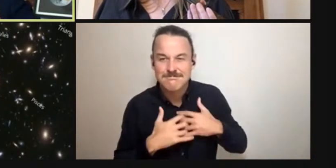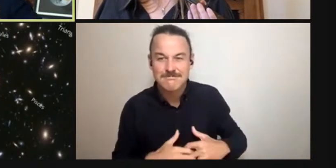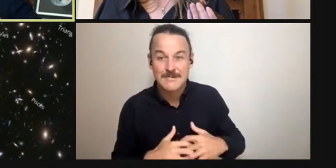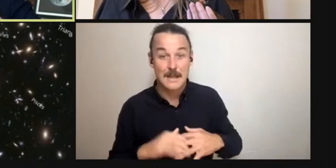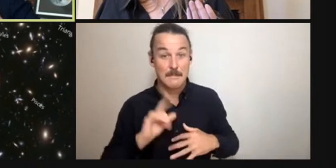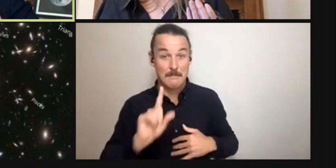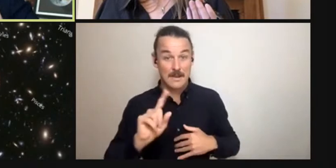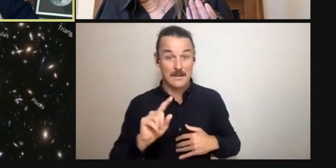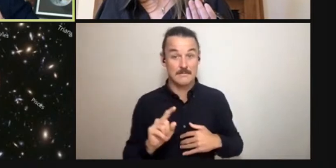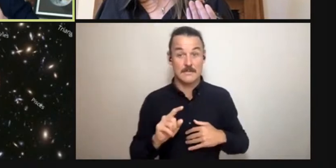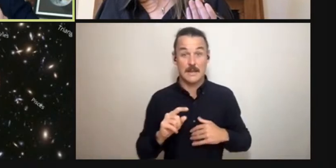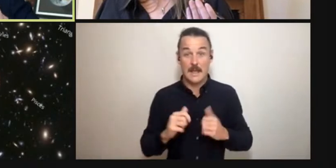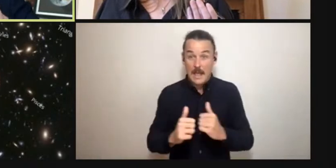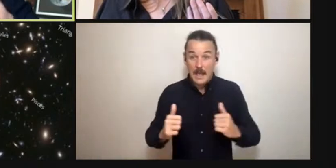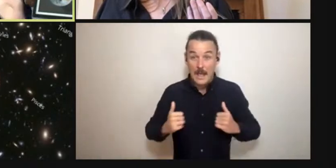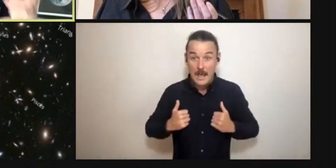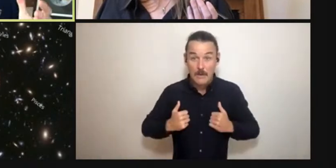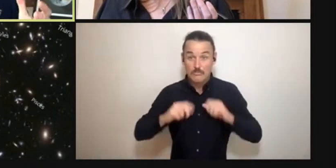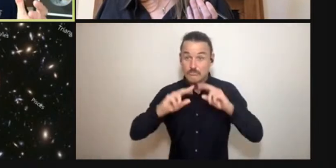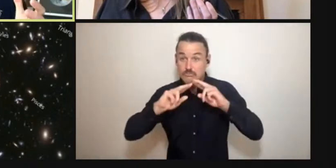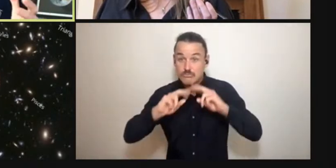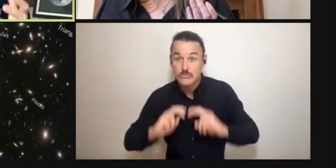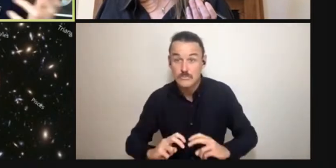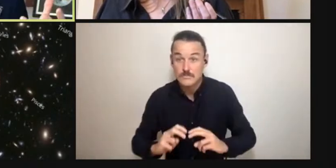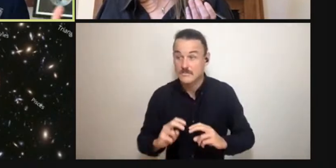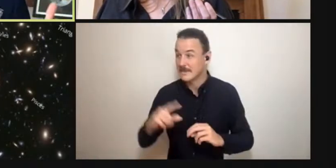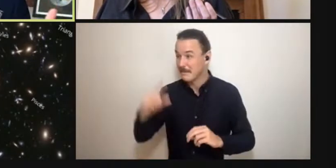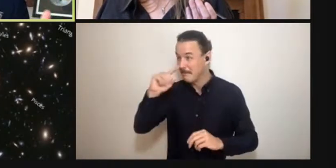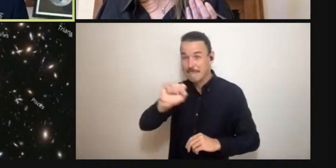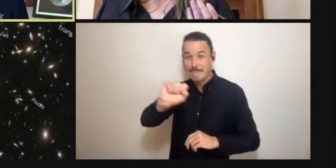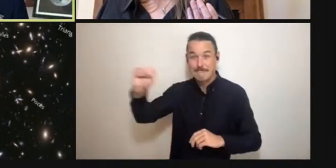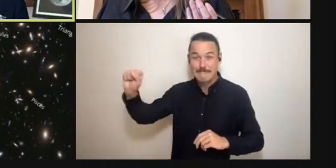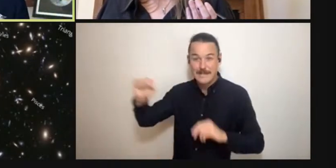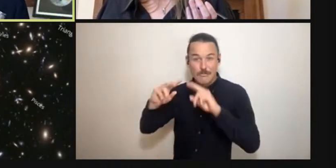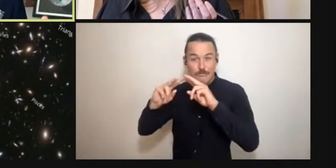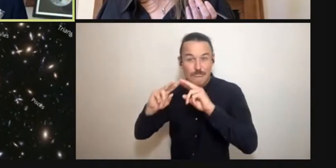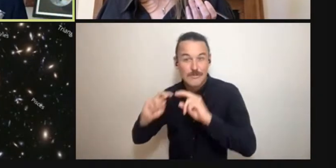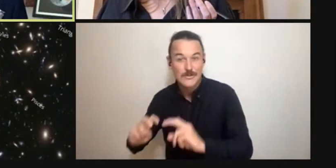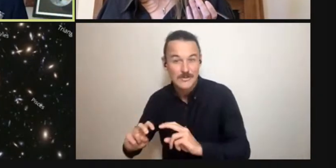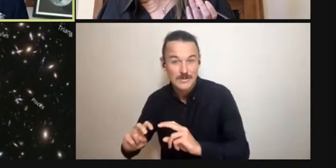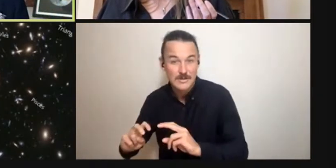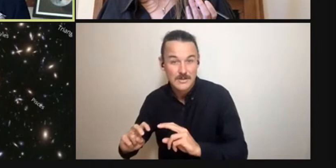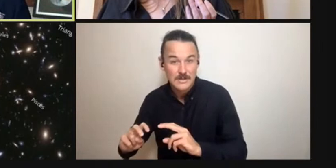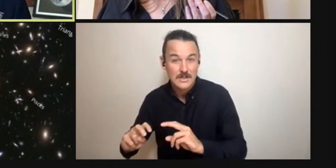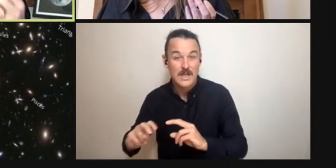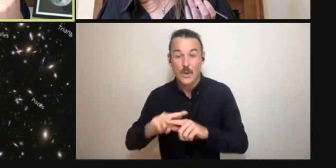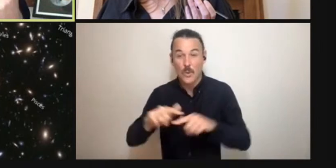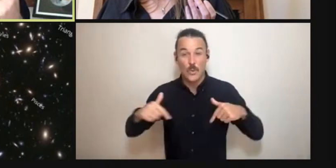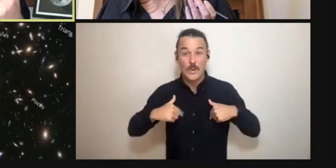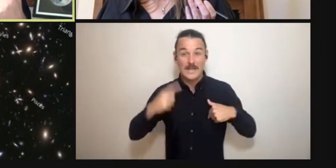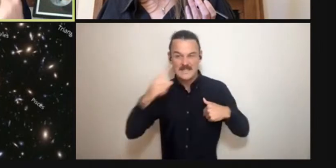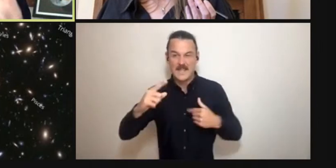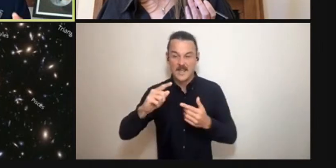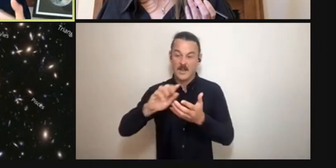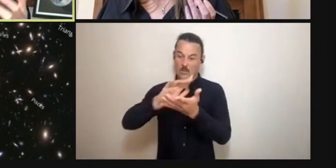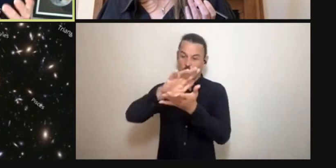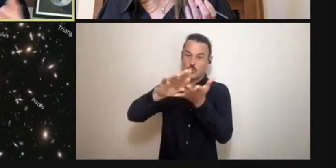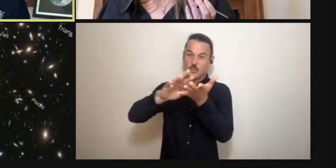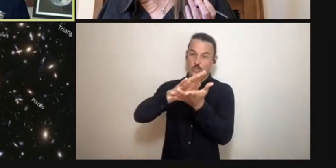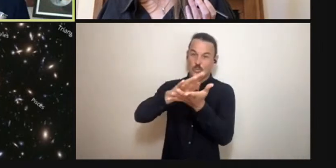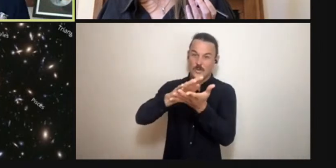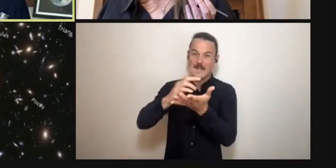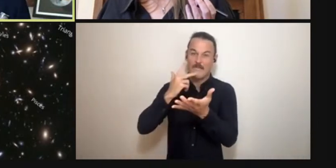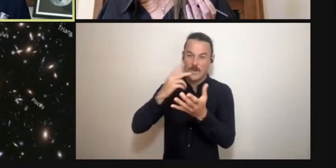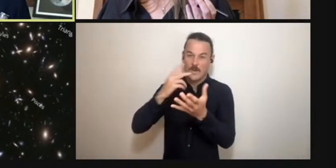where essentially the universe revealed the presence of an otherwise invisible structure by its gravity, and